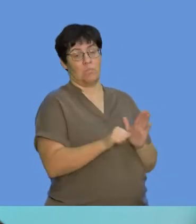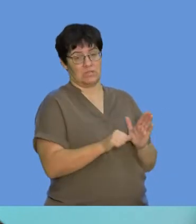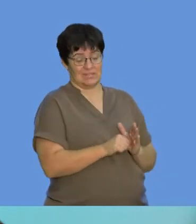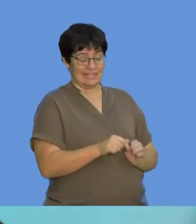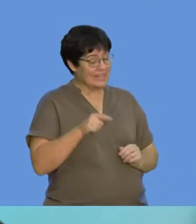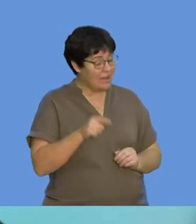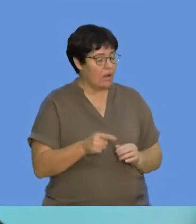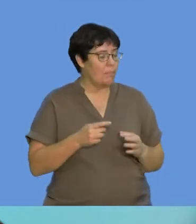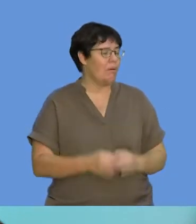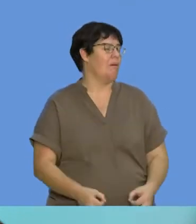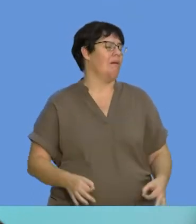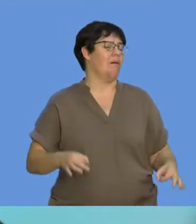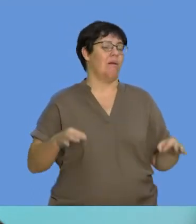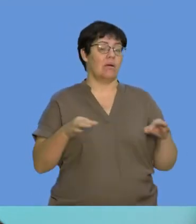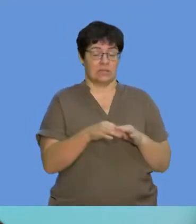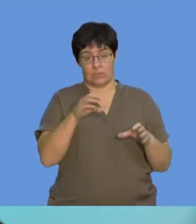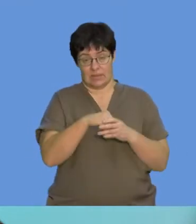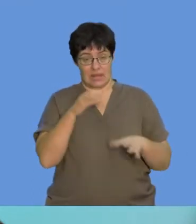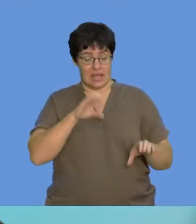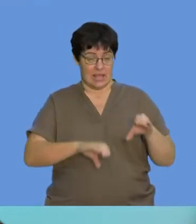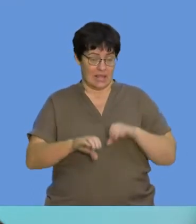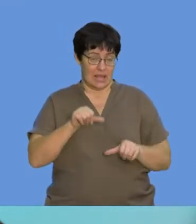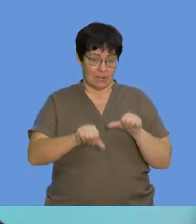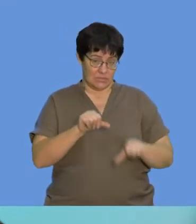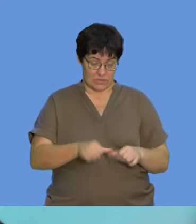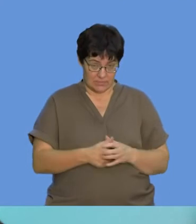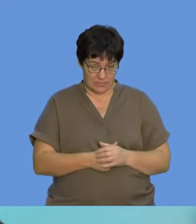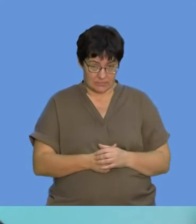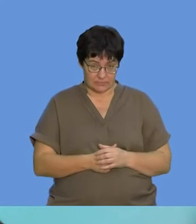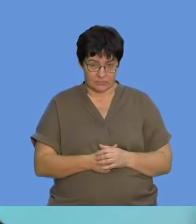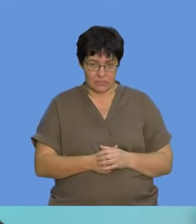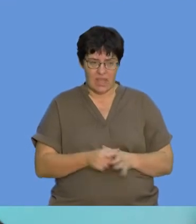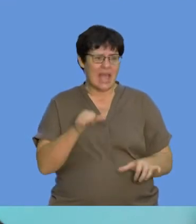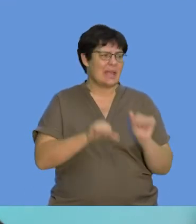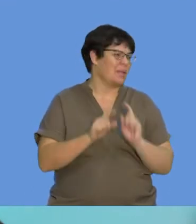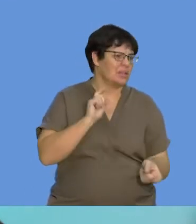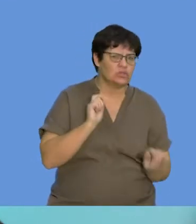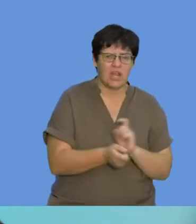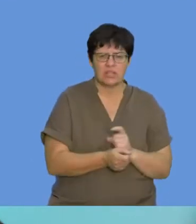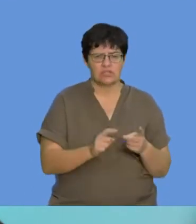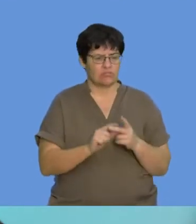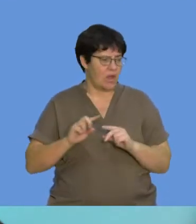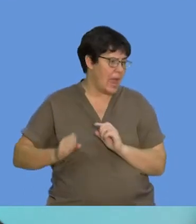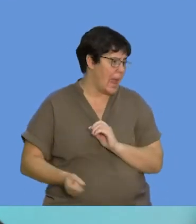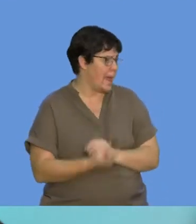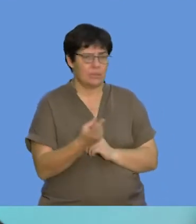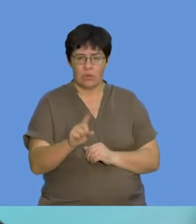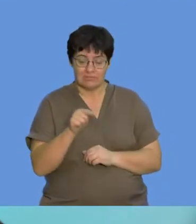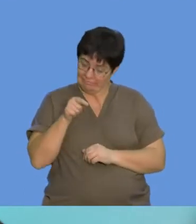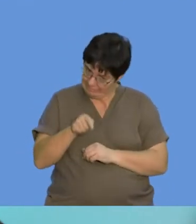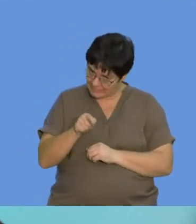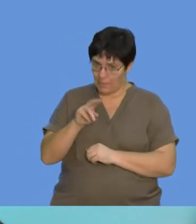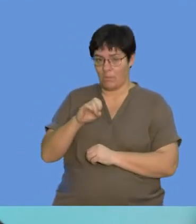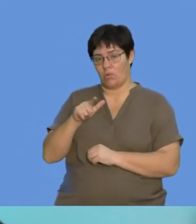most important definitions in chemistry, because everything that has to do with chemical change, a reaction, it is about the